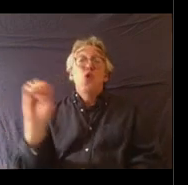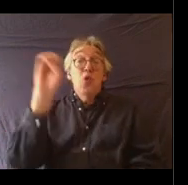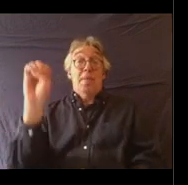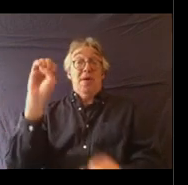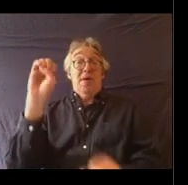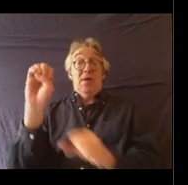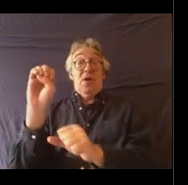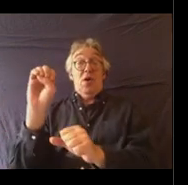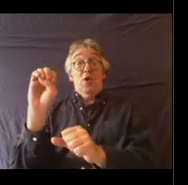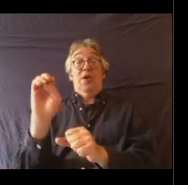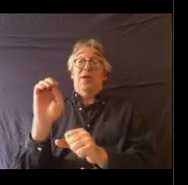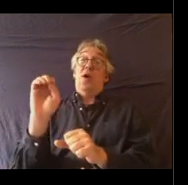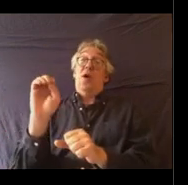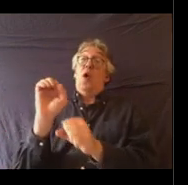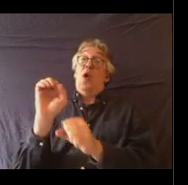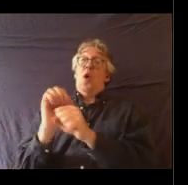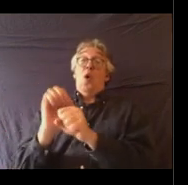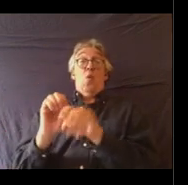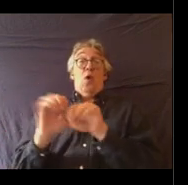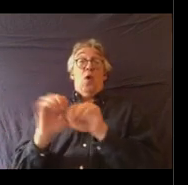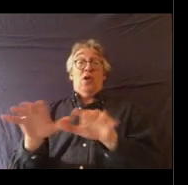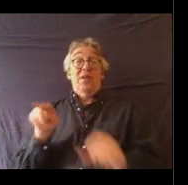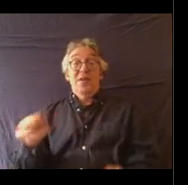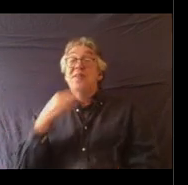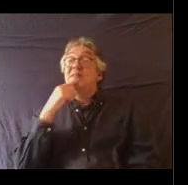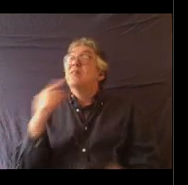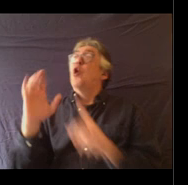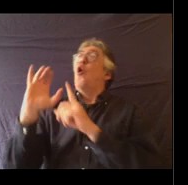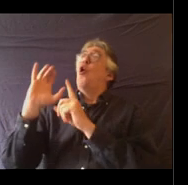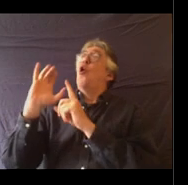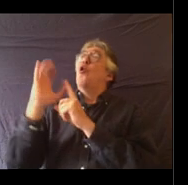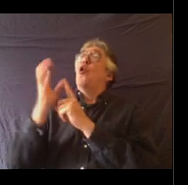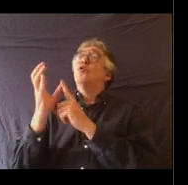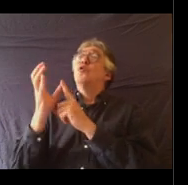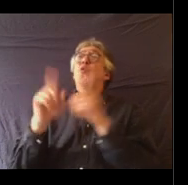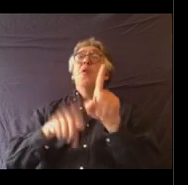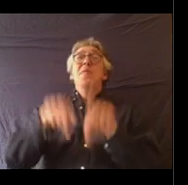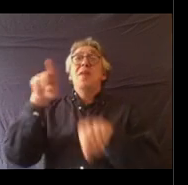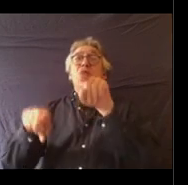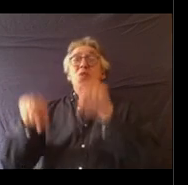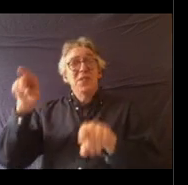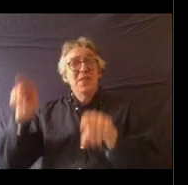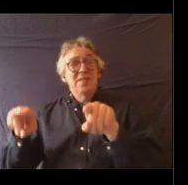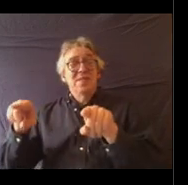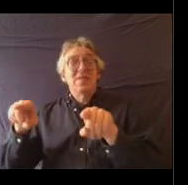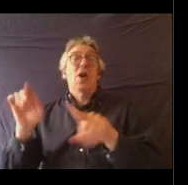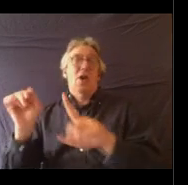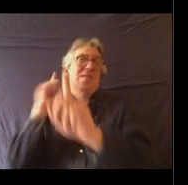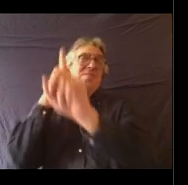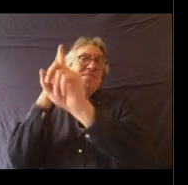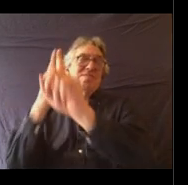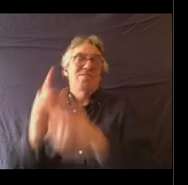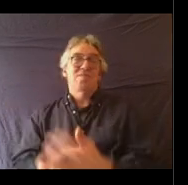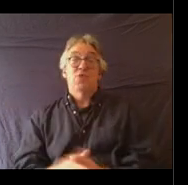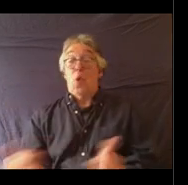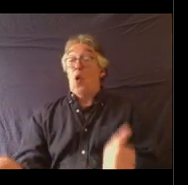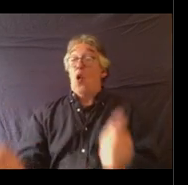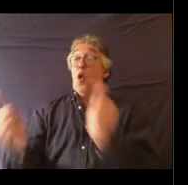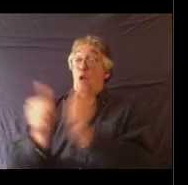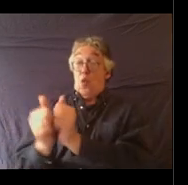So here it says cultural diversity. Of course, this is the overall objective. So here the co-legislator during